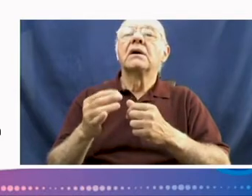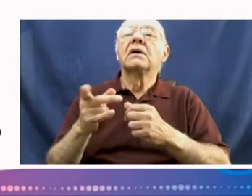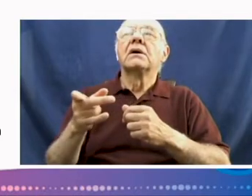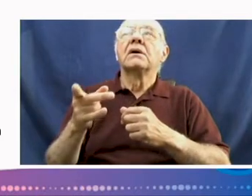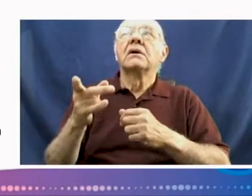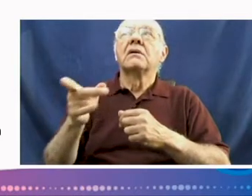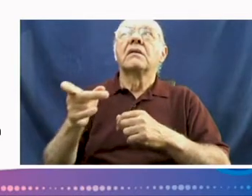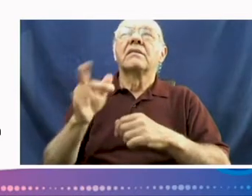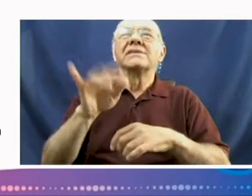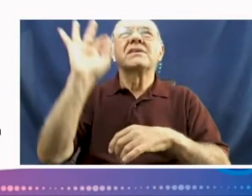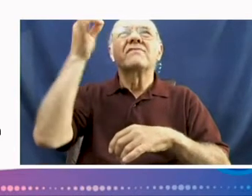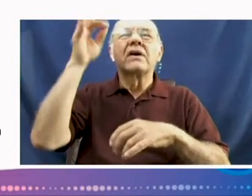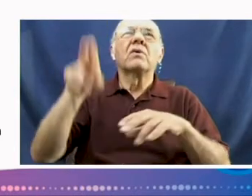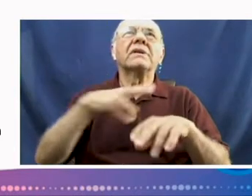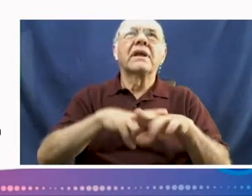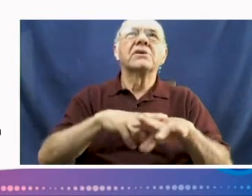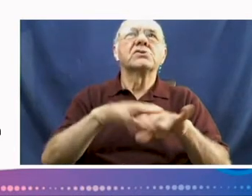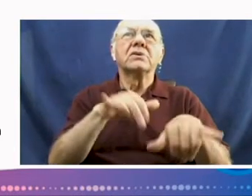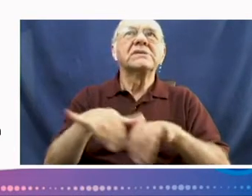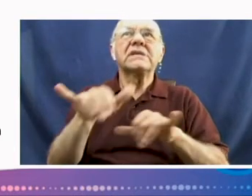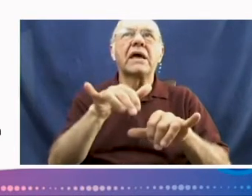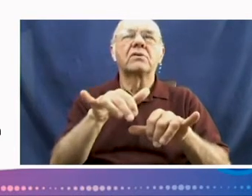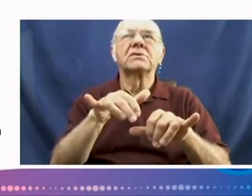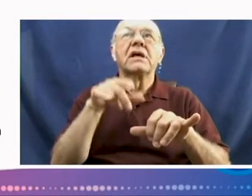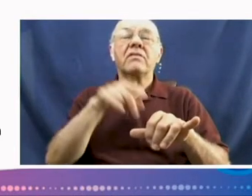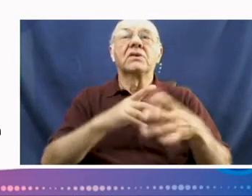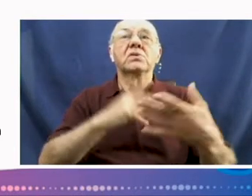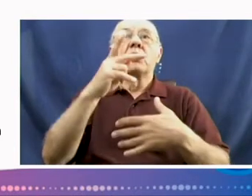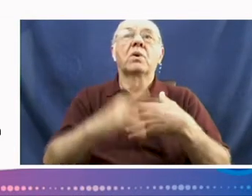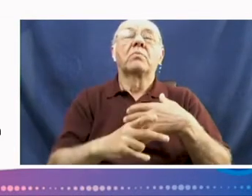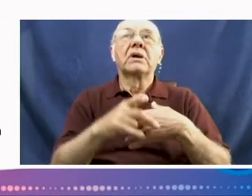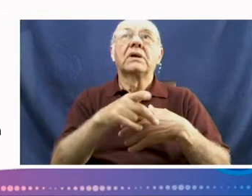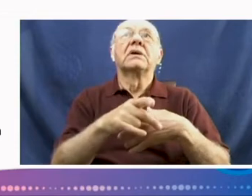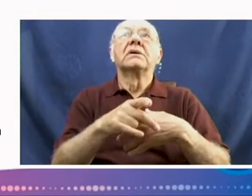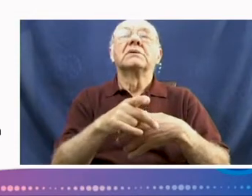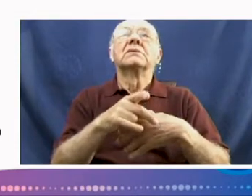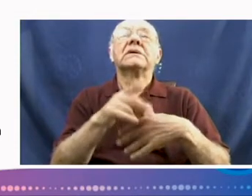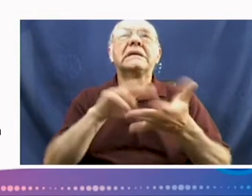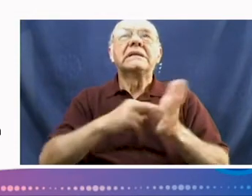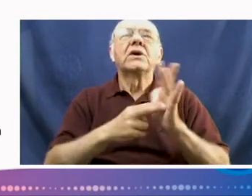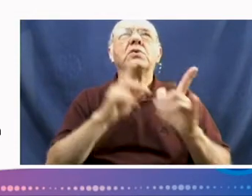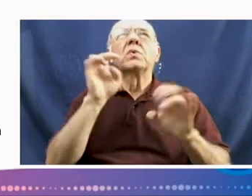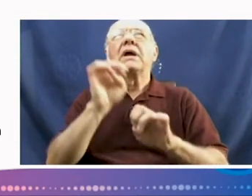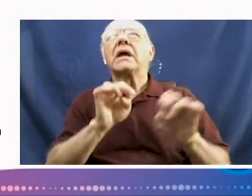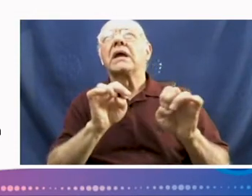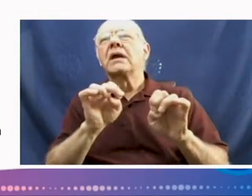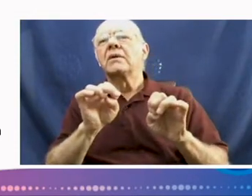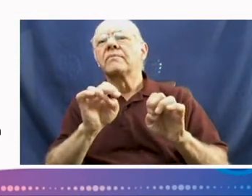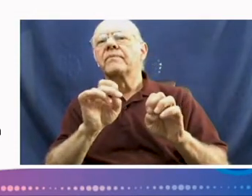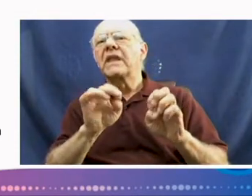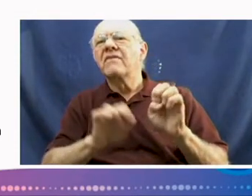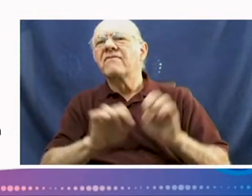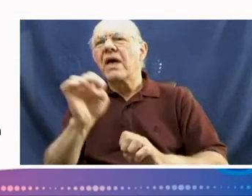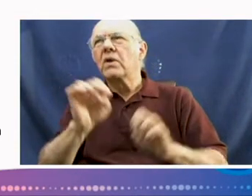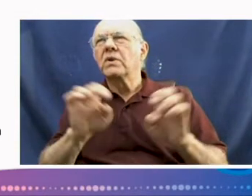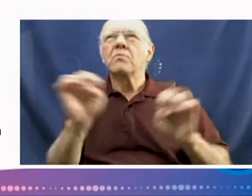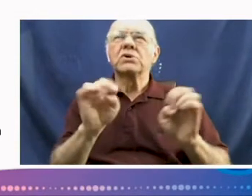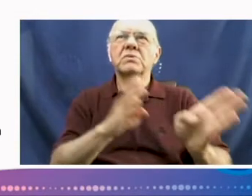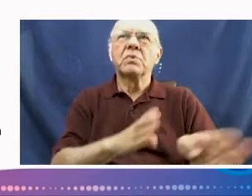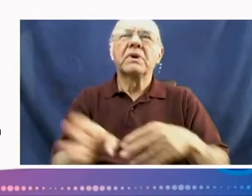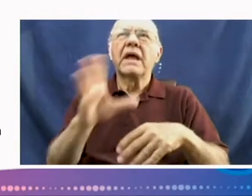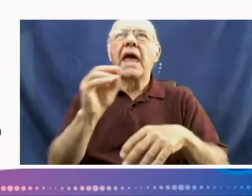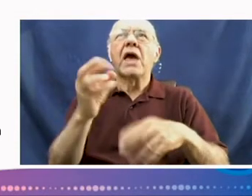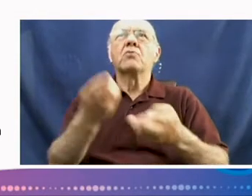national standard. This program is intended to evaluate emergency plans, procedures, and resource capabilities to